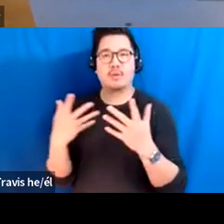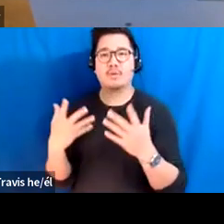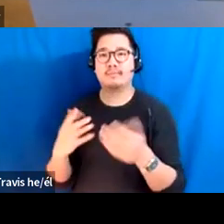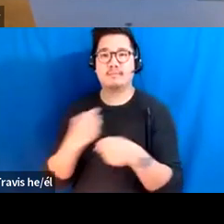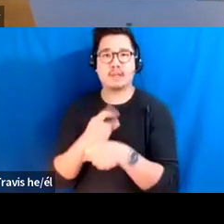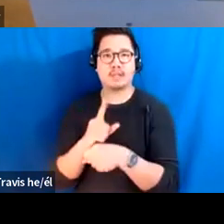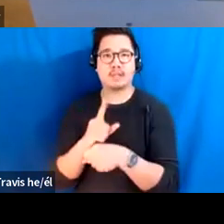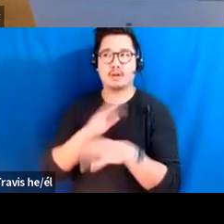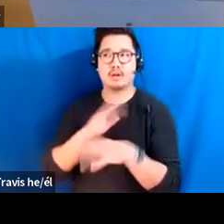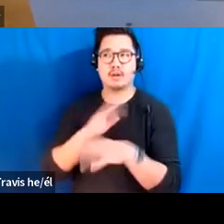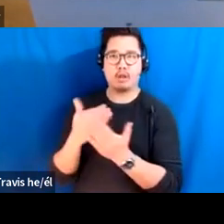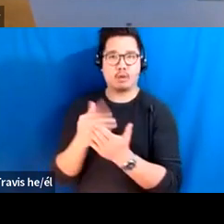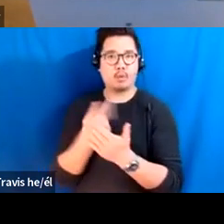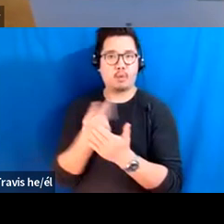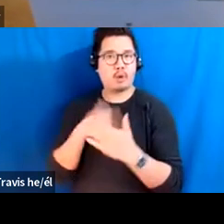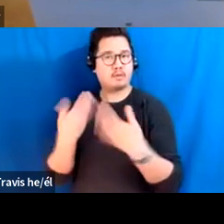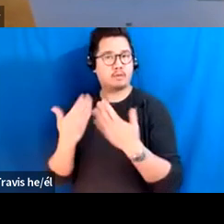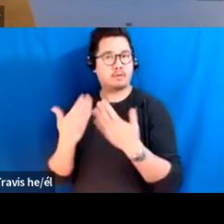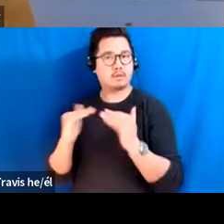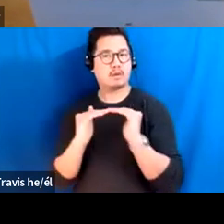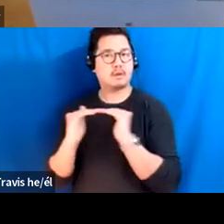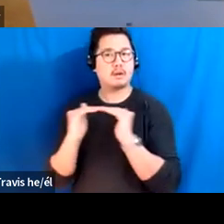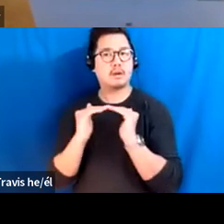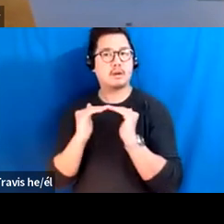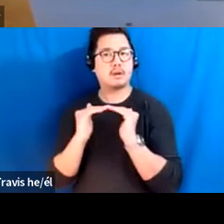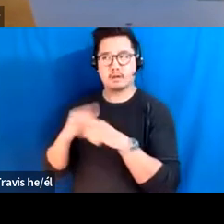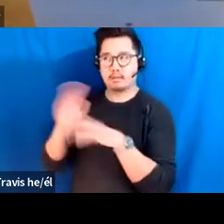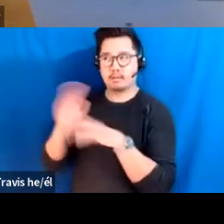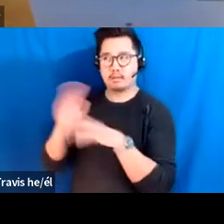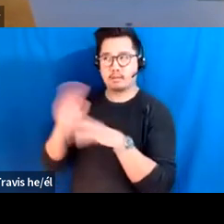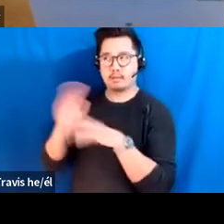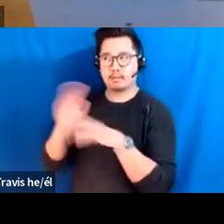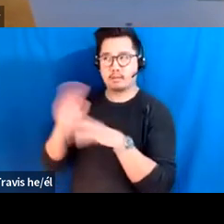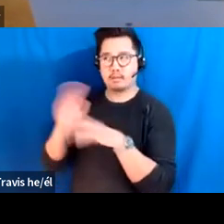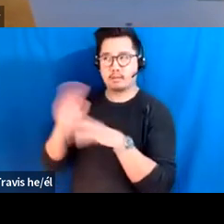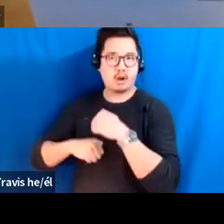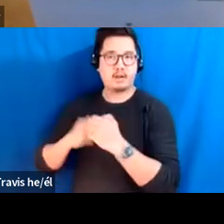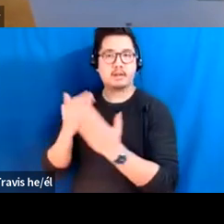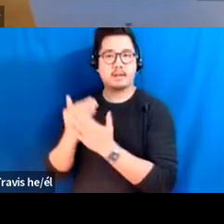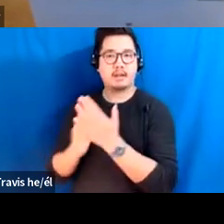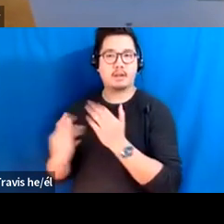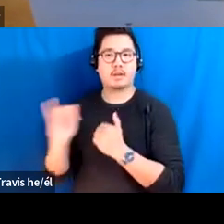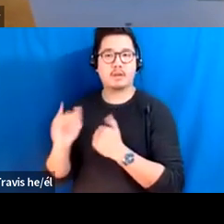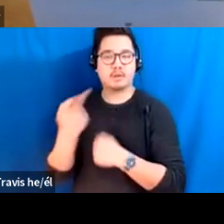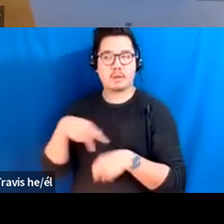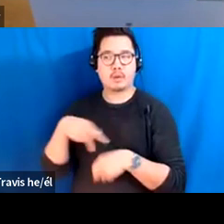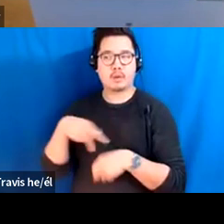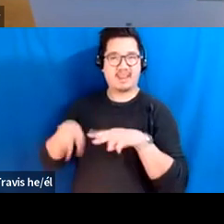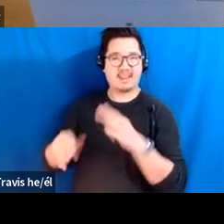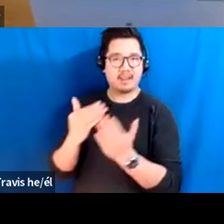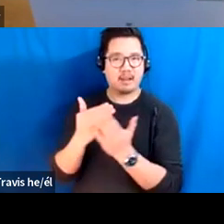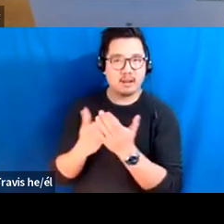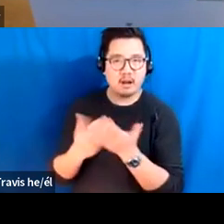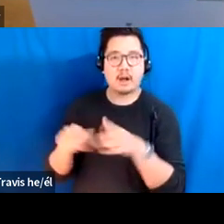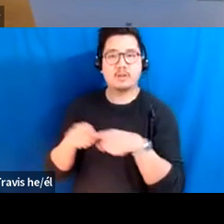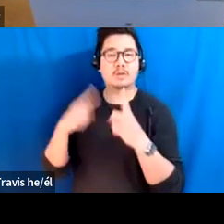access across the district to rigorous courses so we look at those in the number of students who have advanced placement or